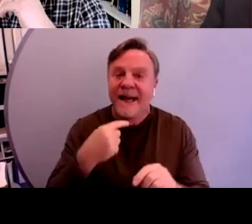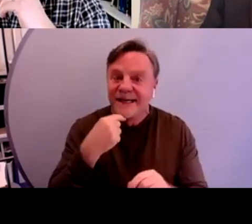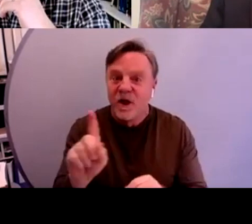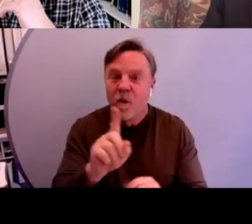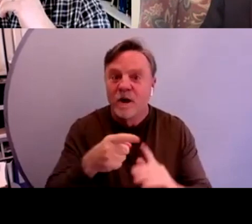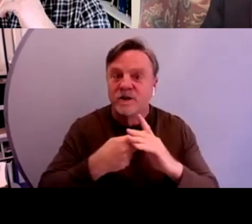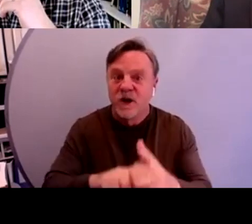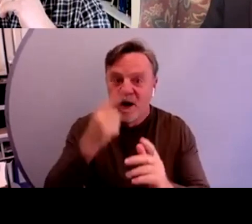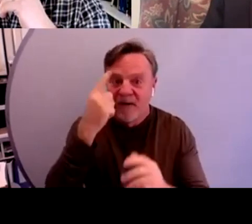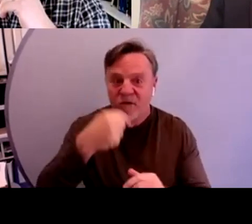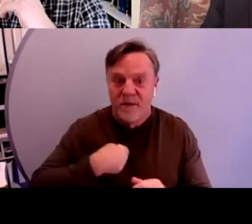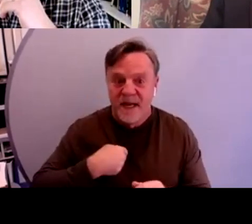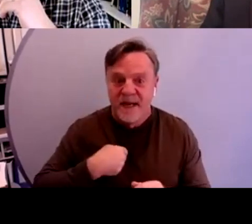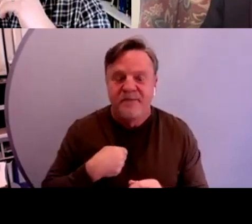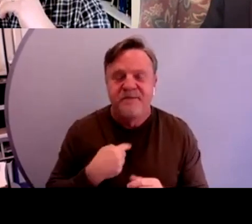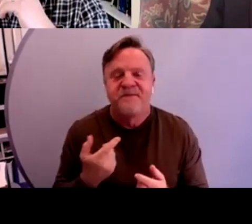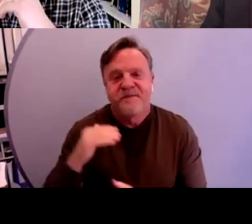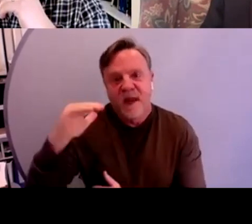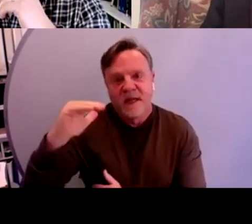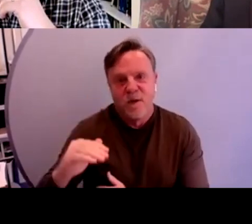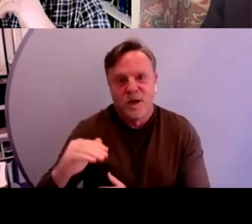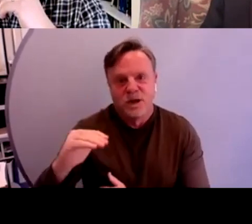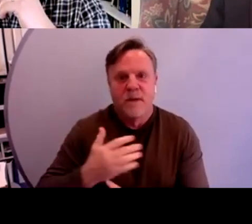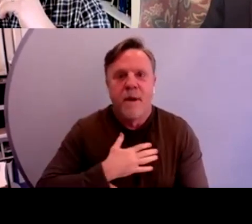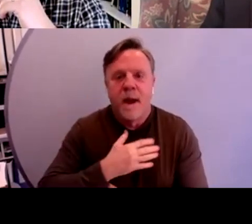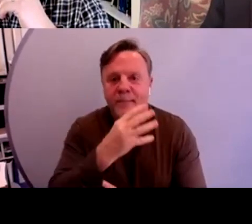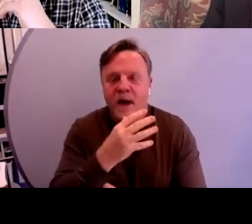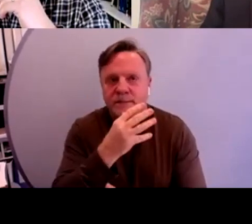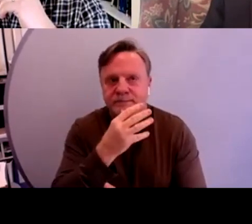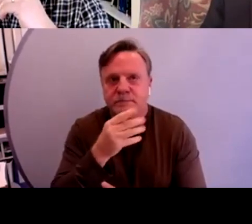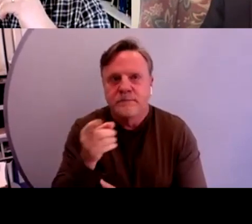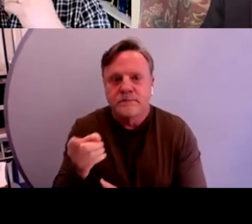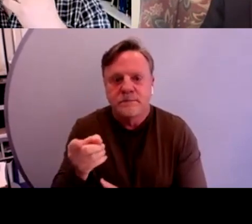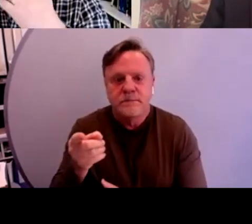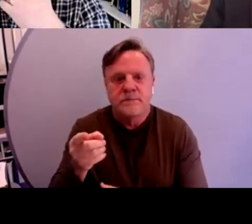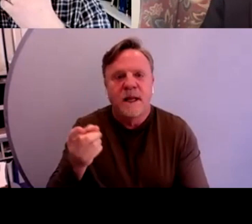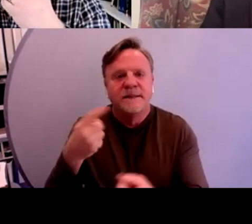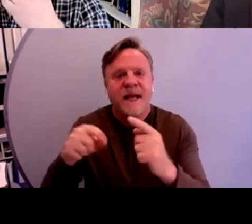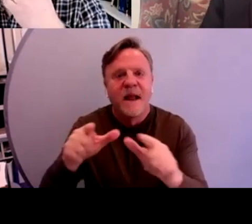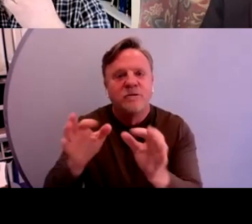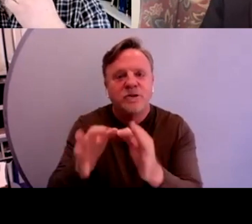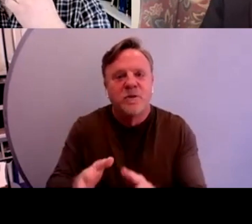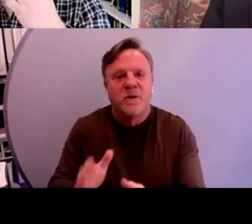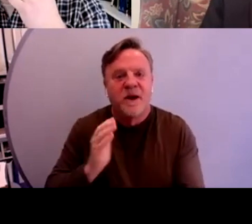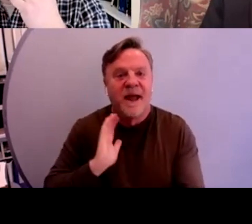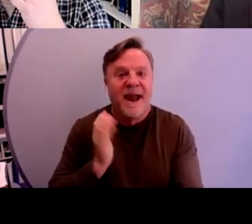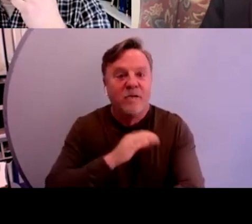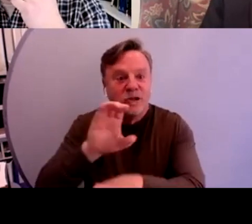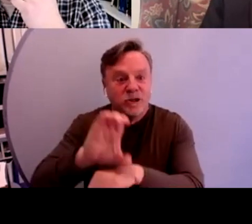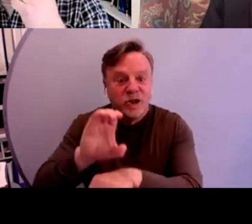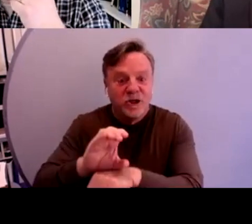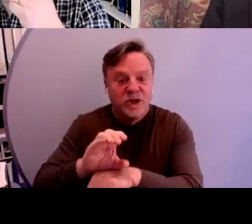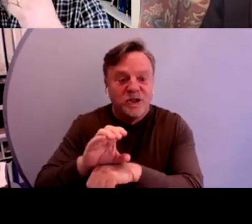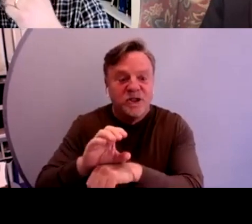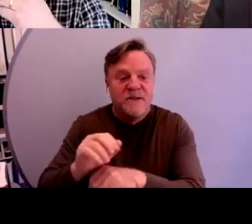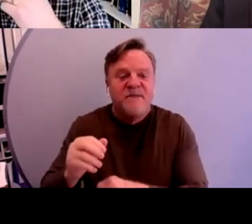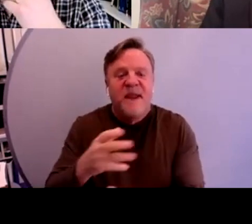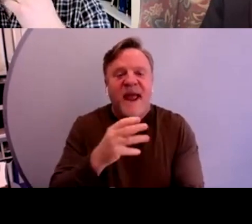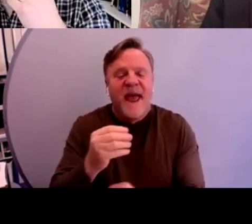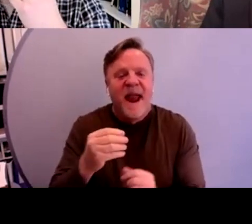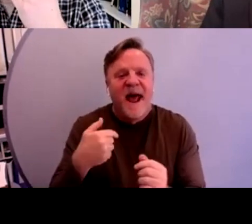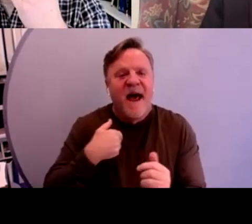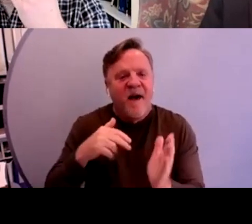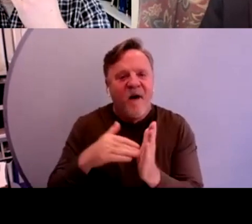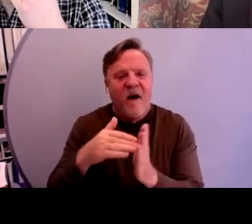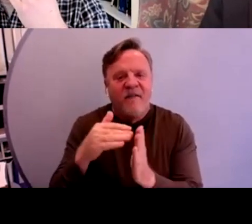me. As a small child, my mom was a sign language interpreter at our church. And so I often sat